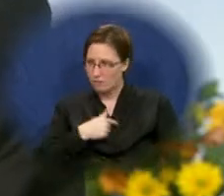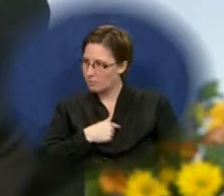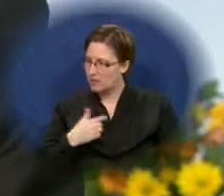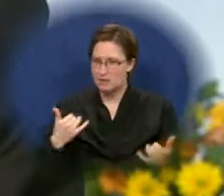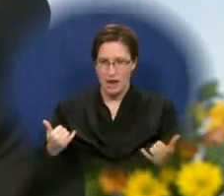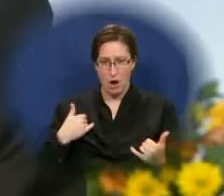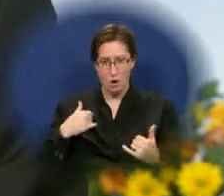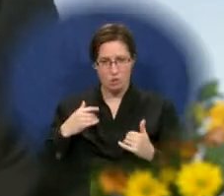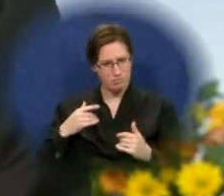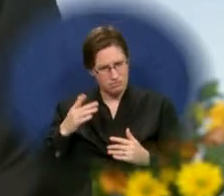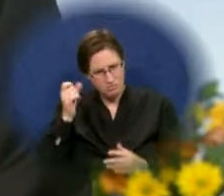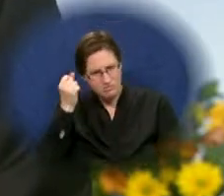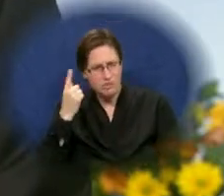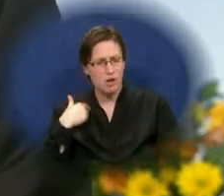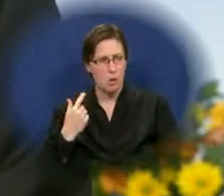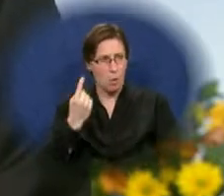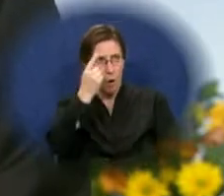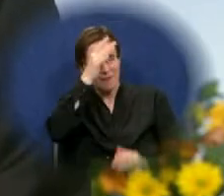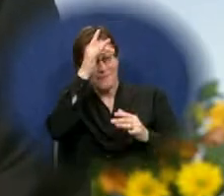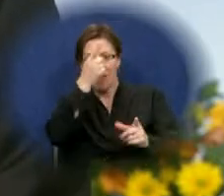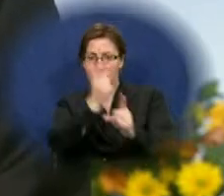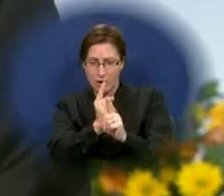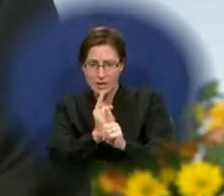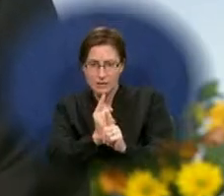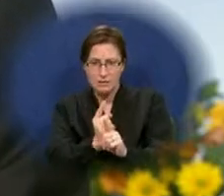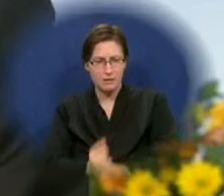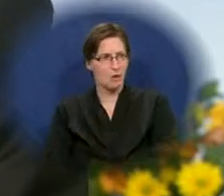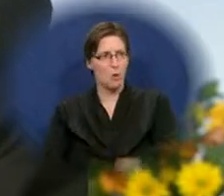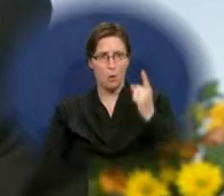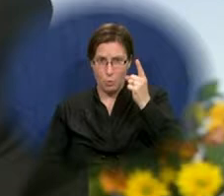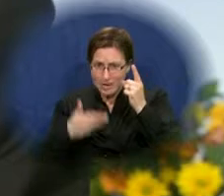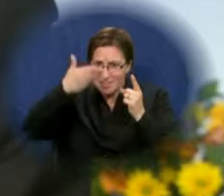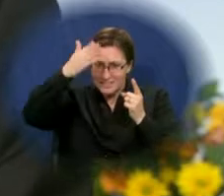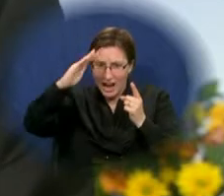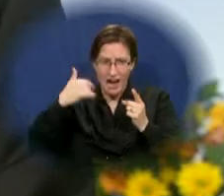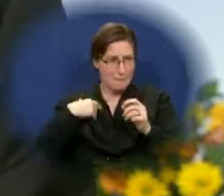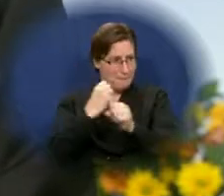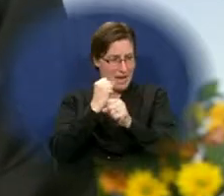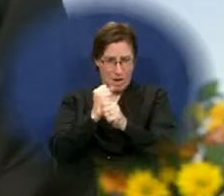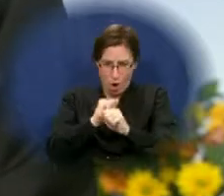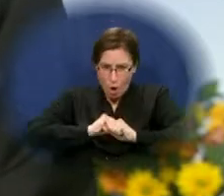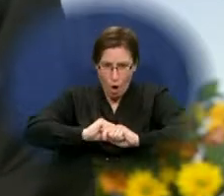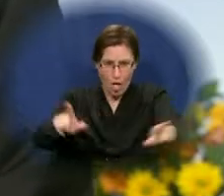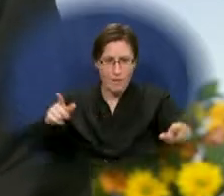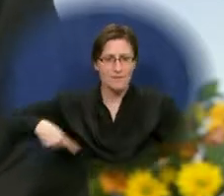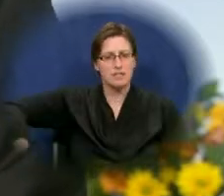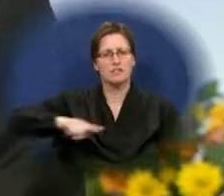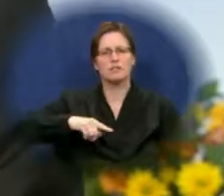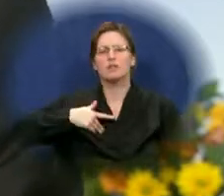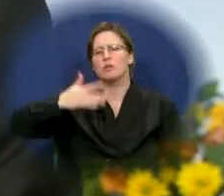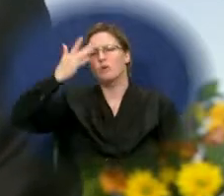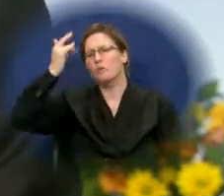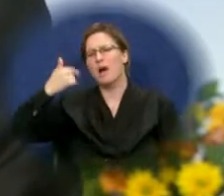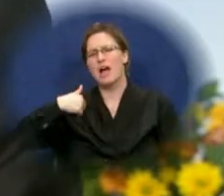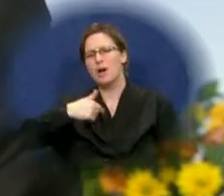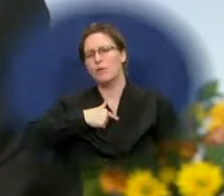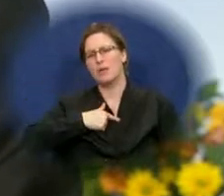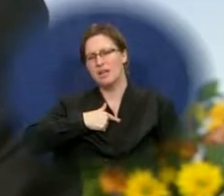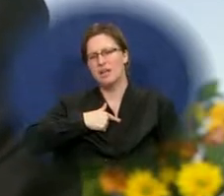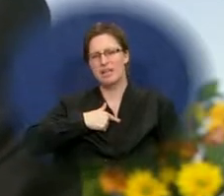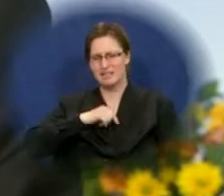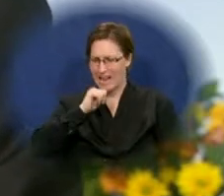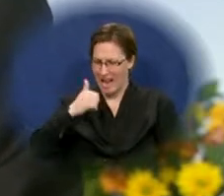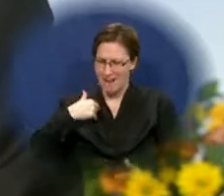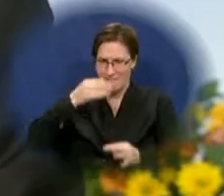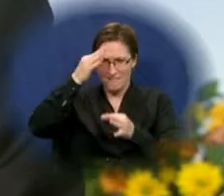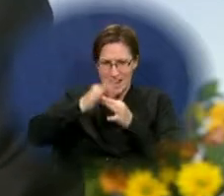the one Father? Has not the one God created us? Why then do we break faith with